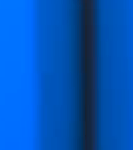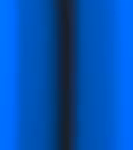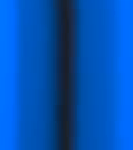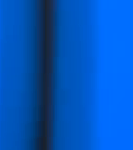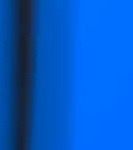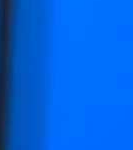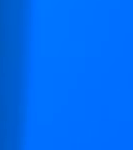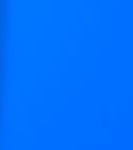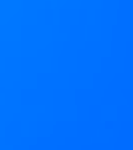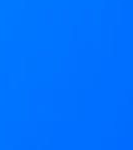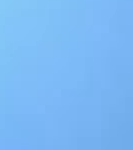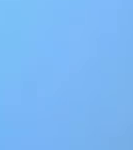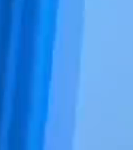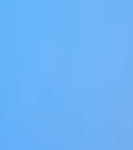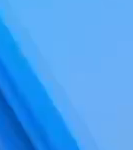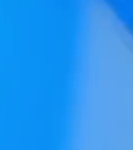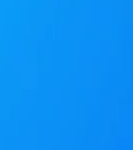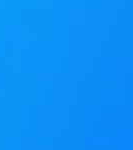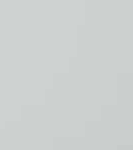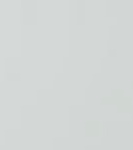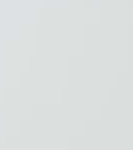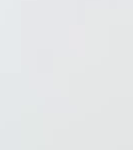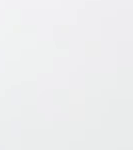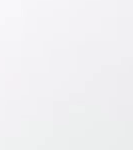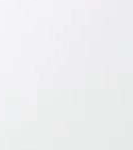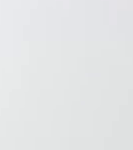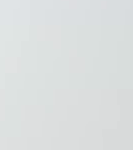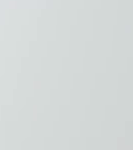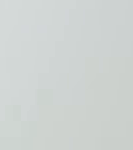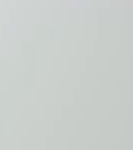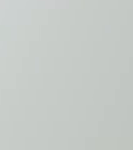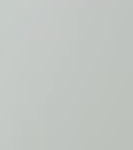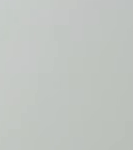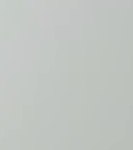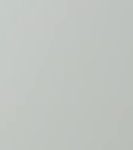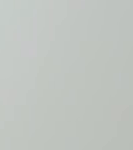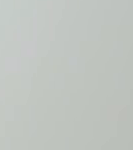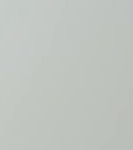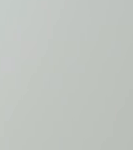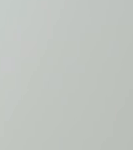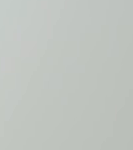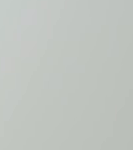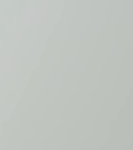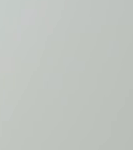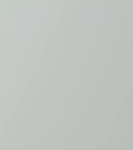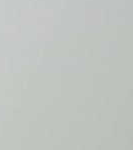ZNS Total Sports is brought to you by 4th Terrace Diagnostic Center.